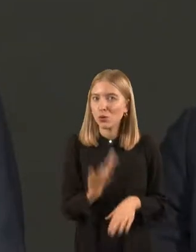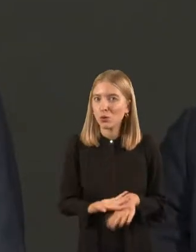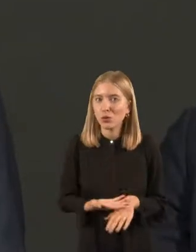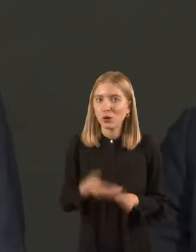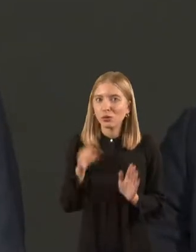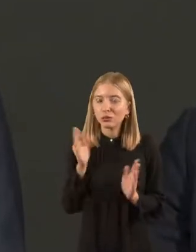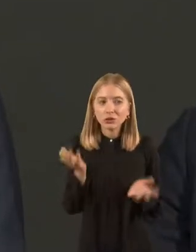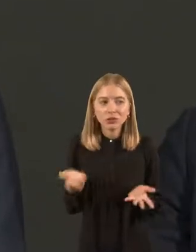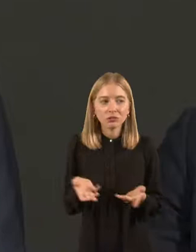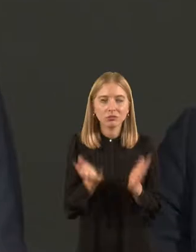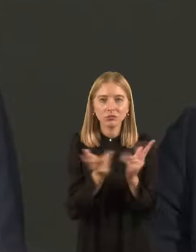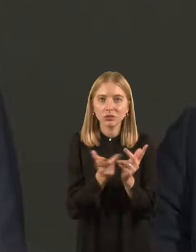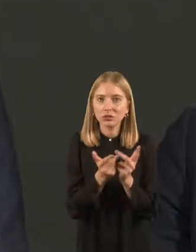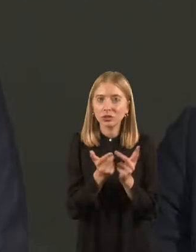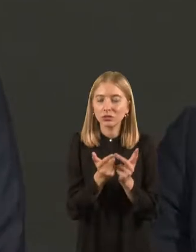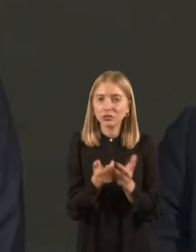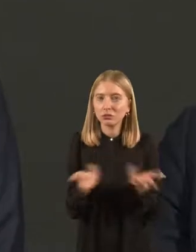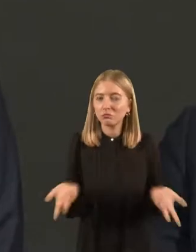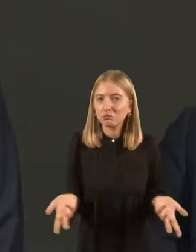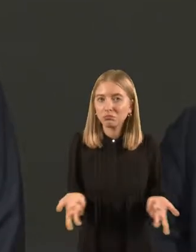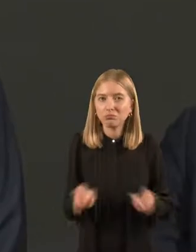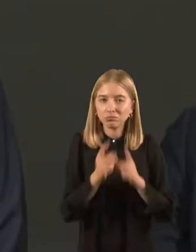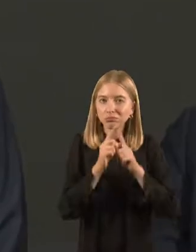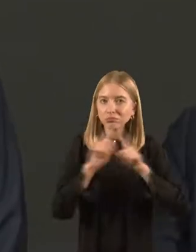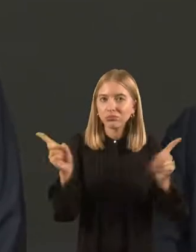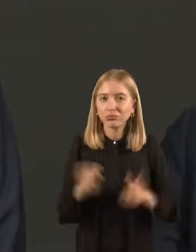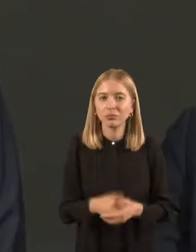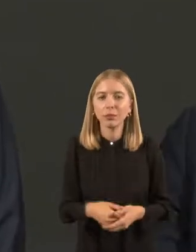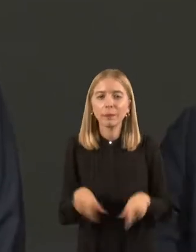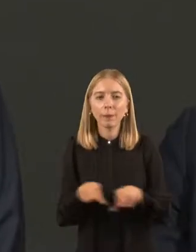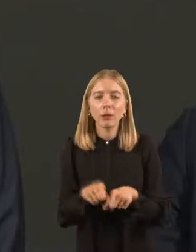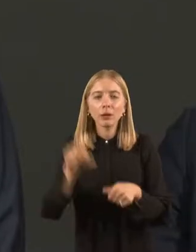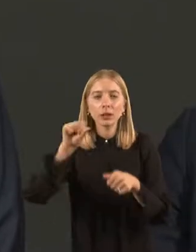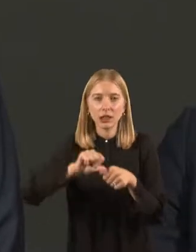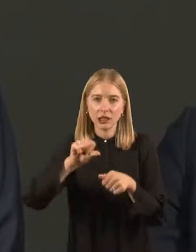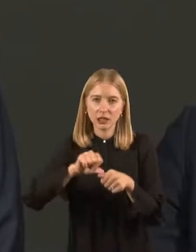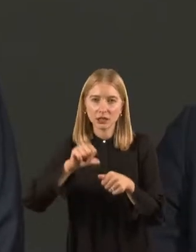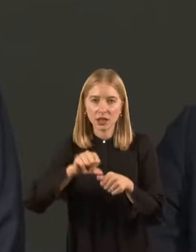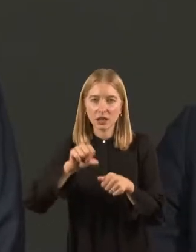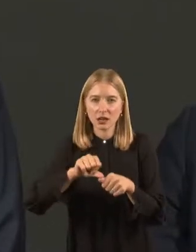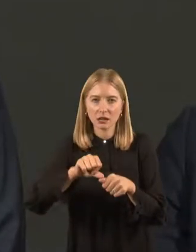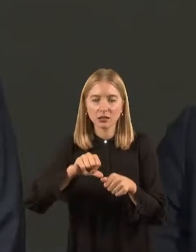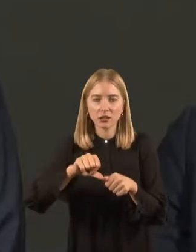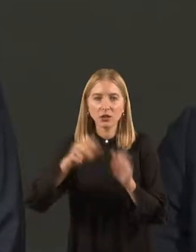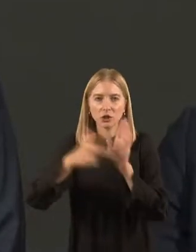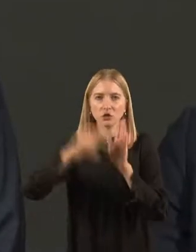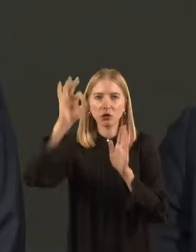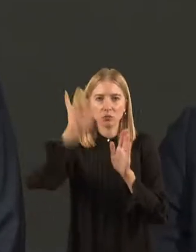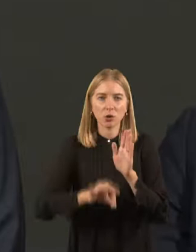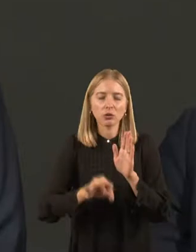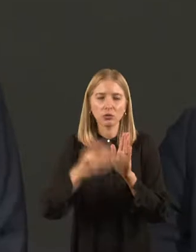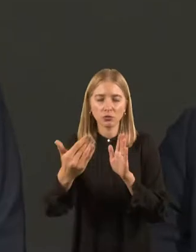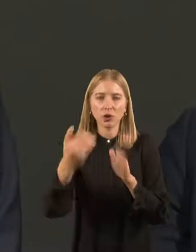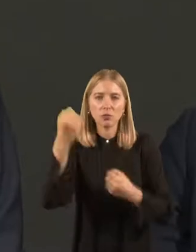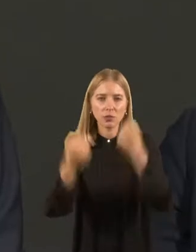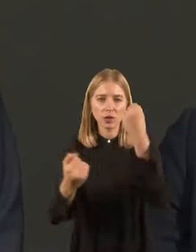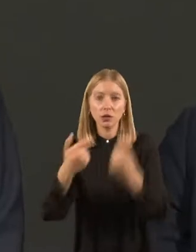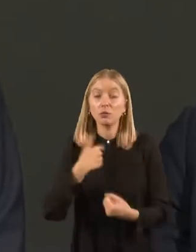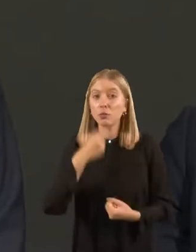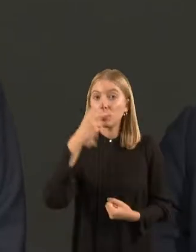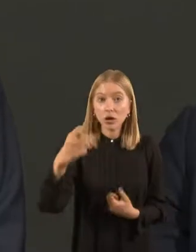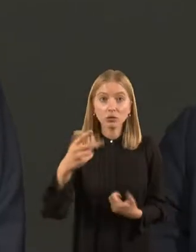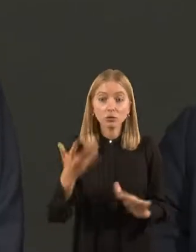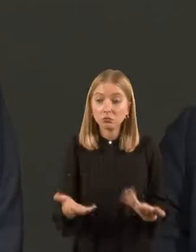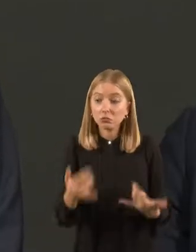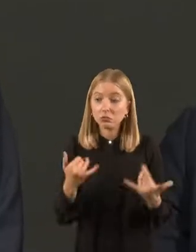a lot. The car fleet is old and polluting. 80% are diesel